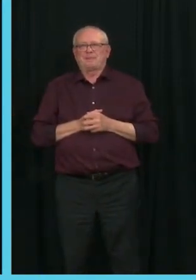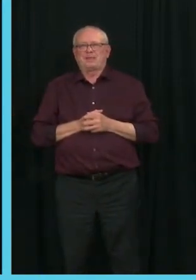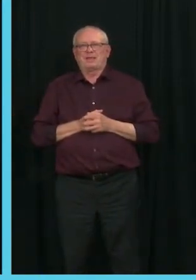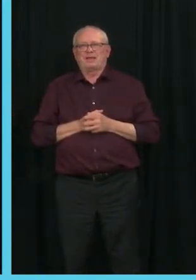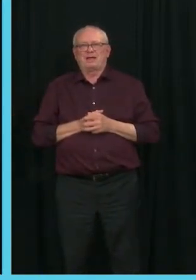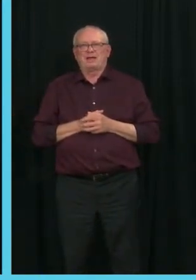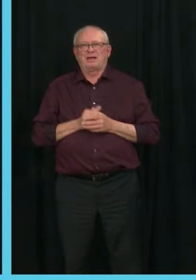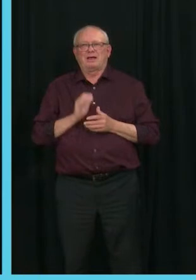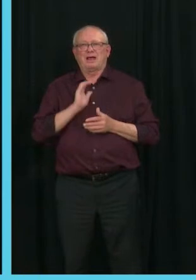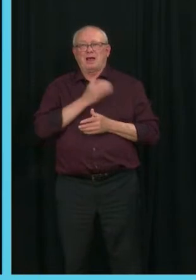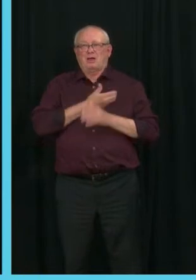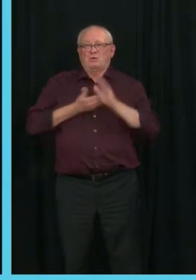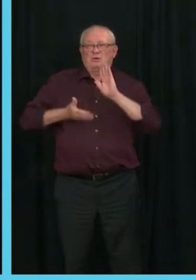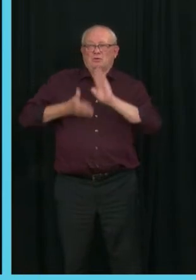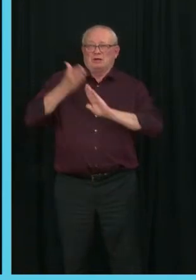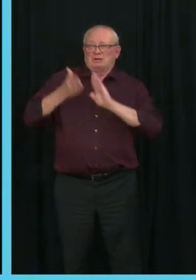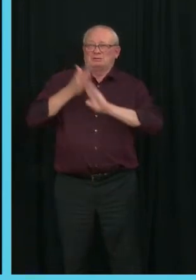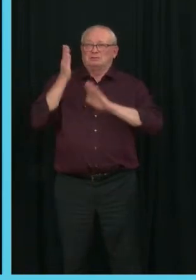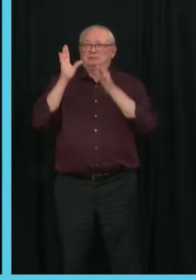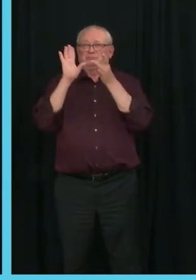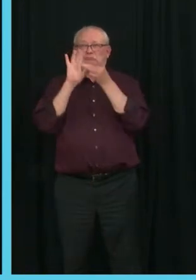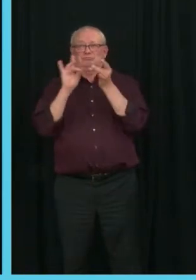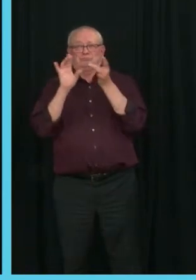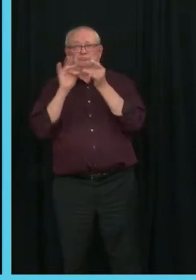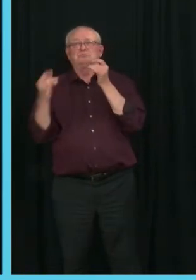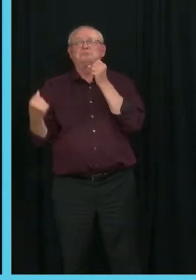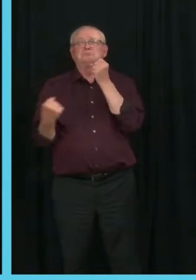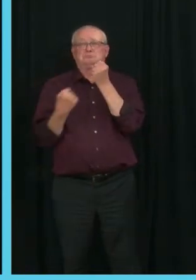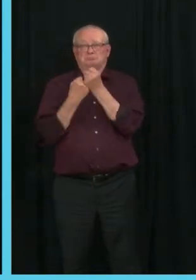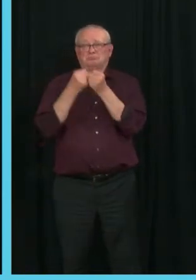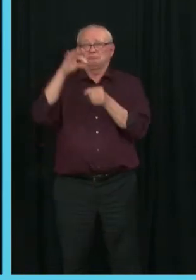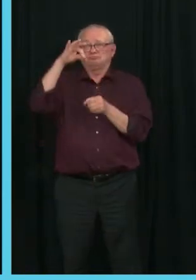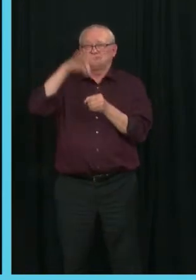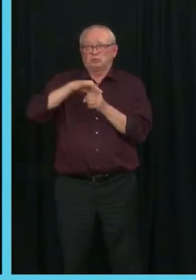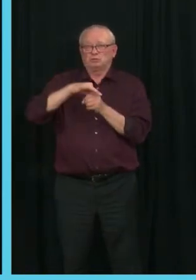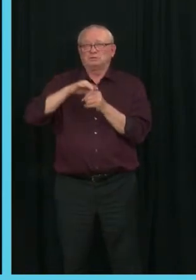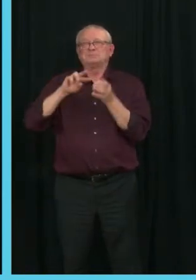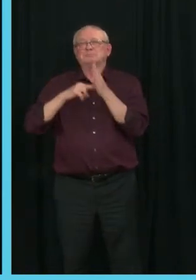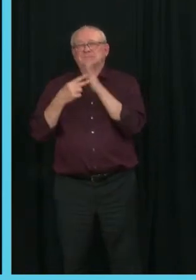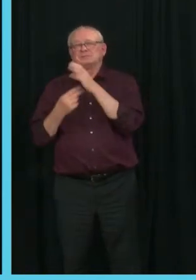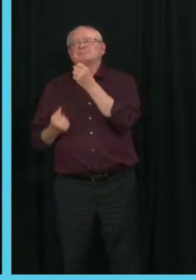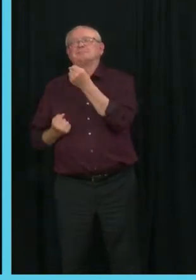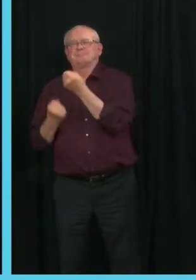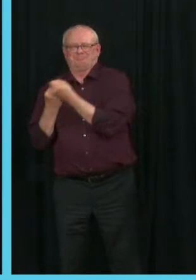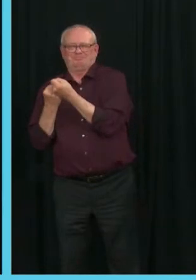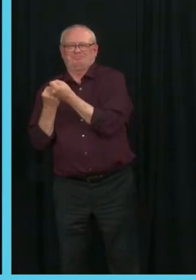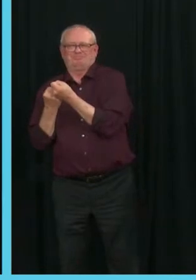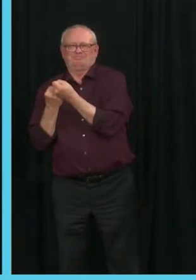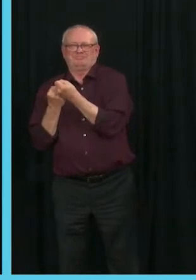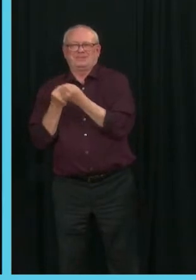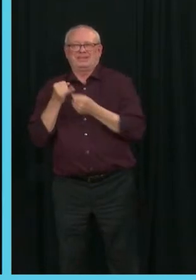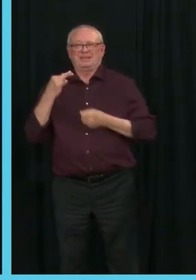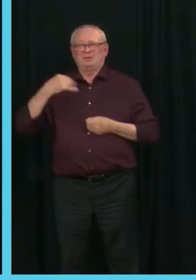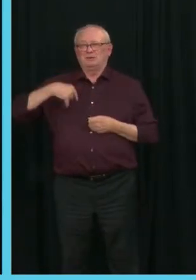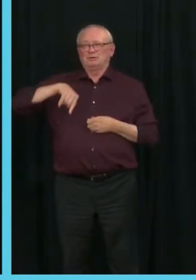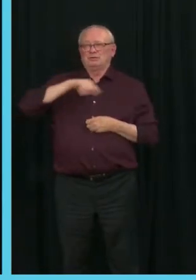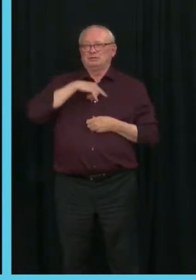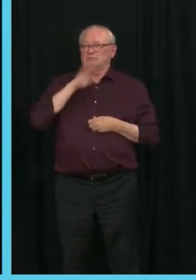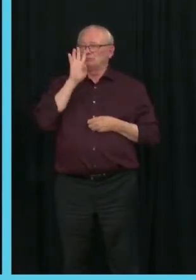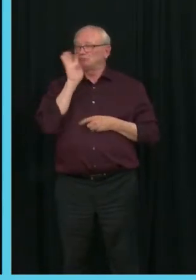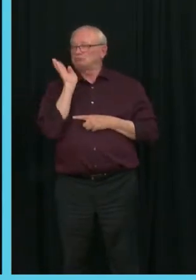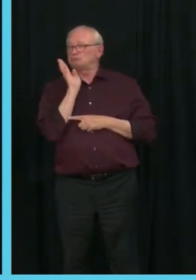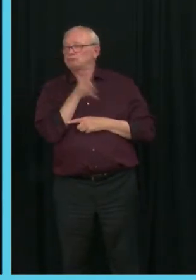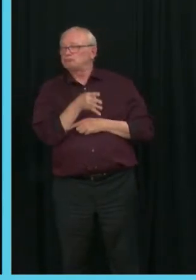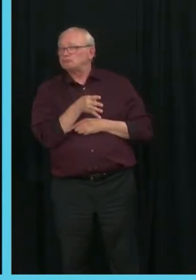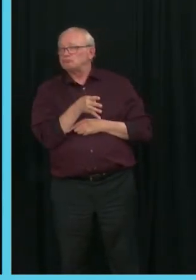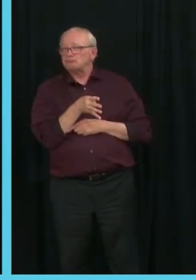create facts on the ground. Had we not stepped forward with this investment, I can tell you that TC